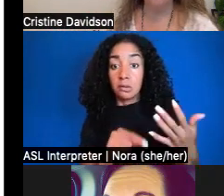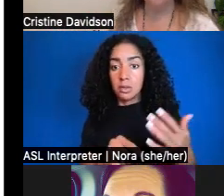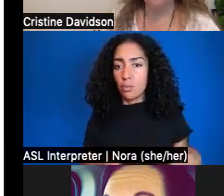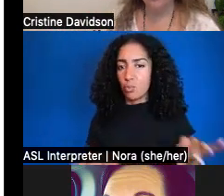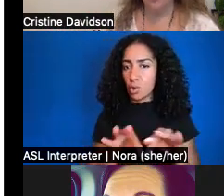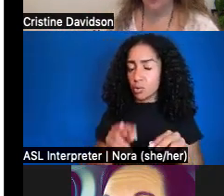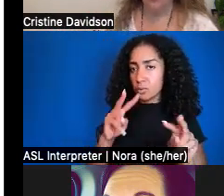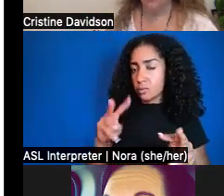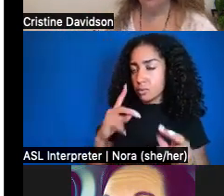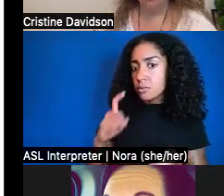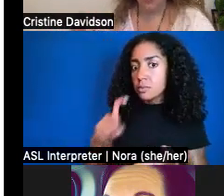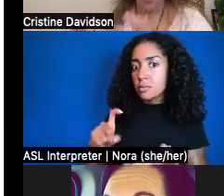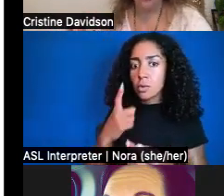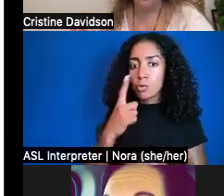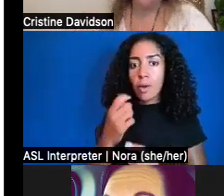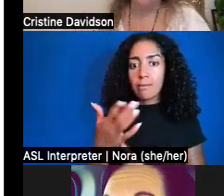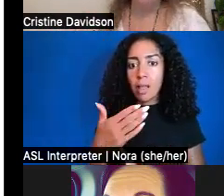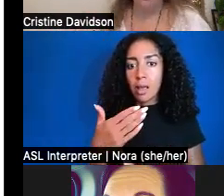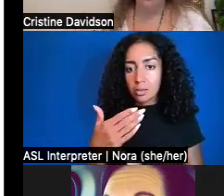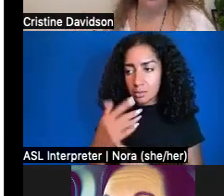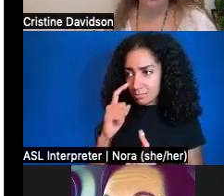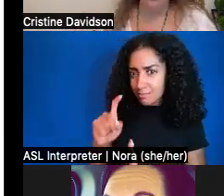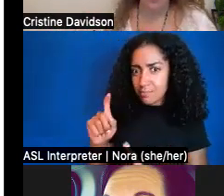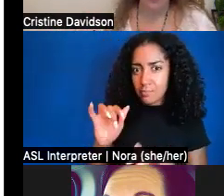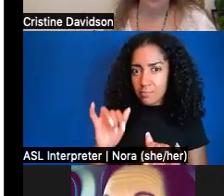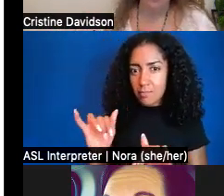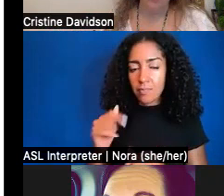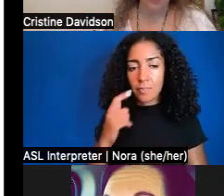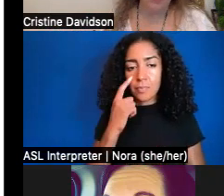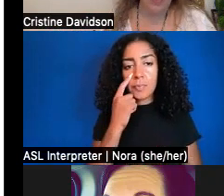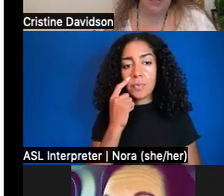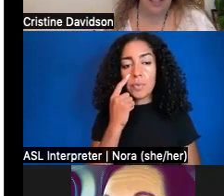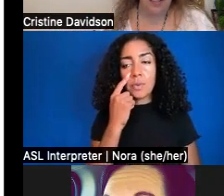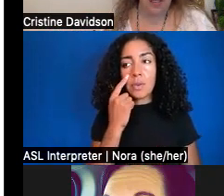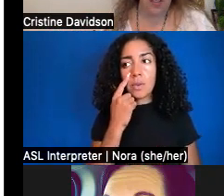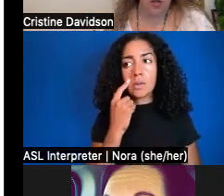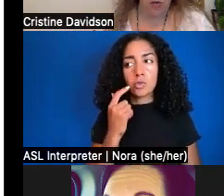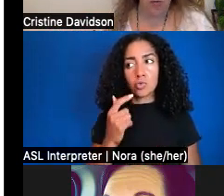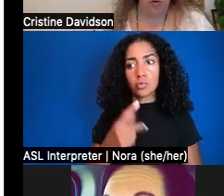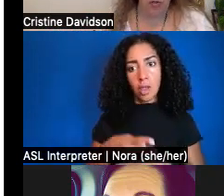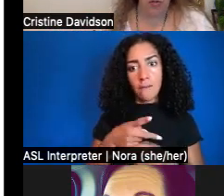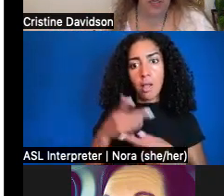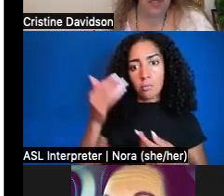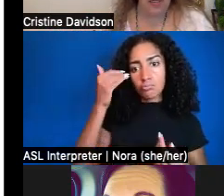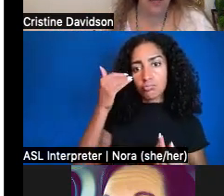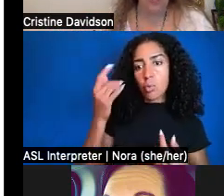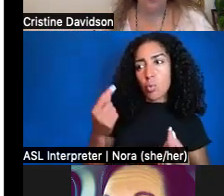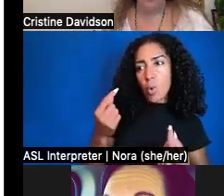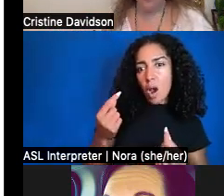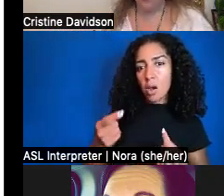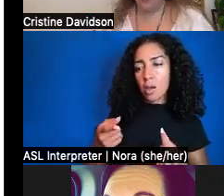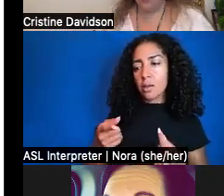for, being conscious of. One of the things that's like so important is kind